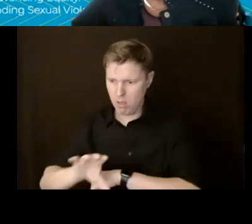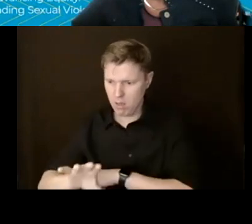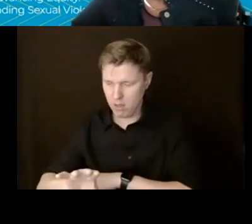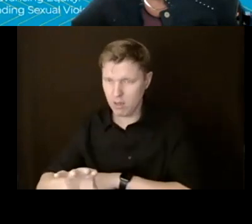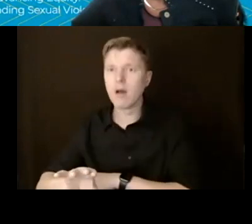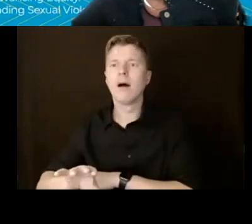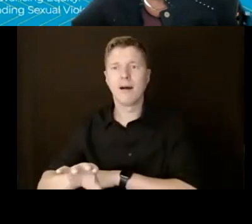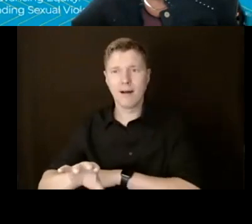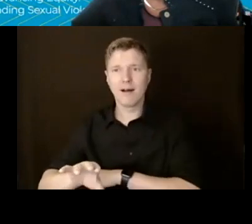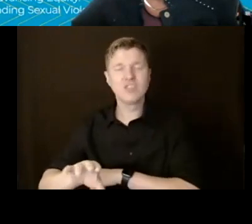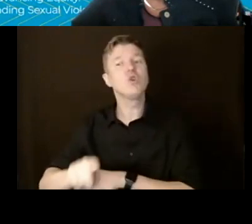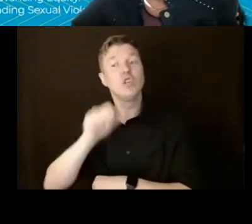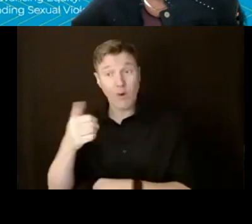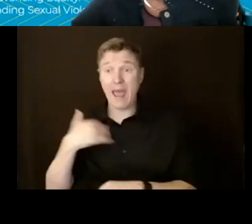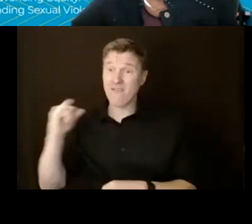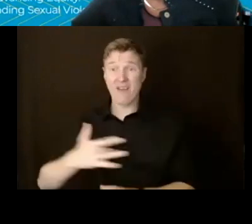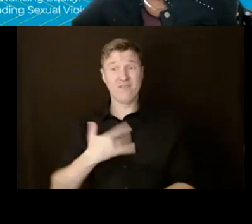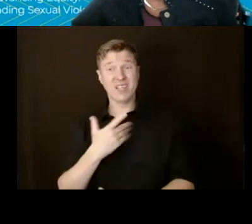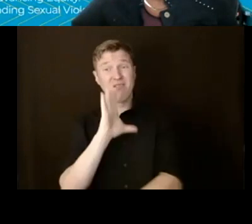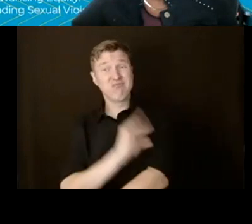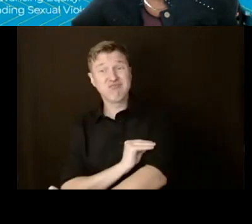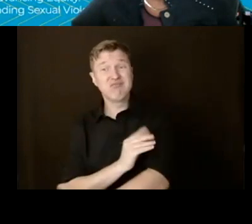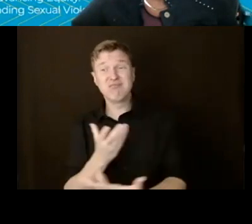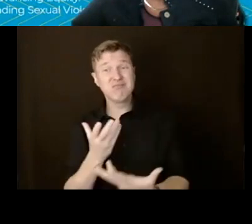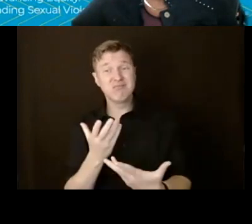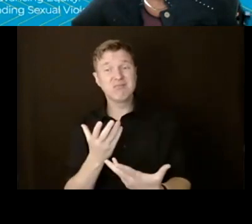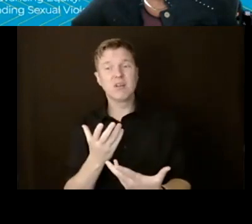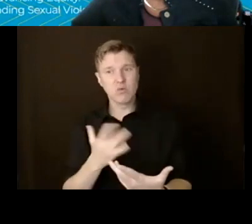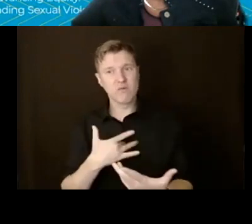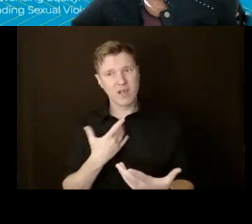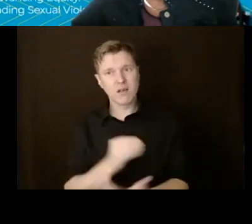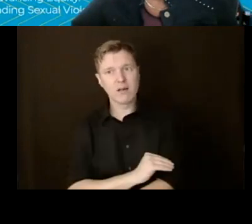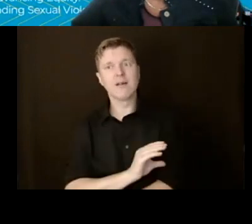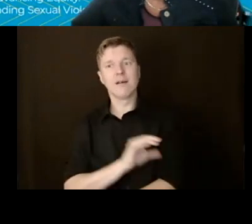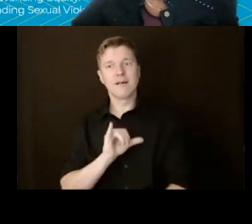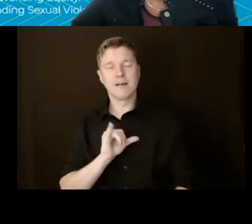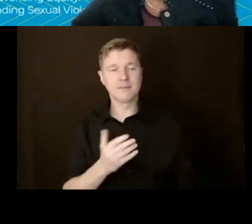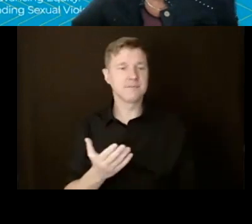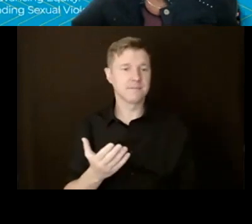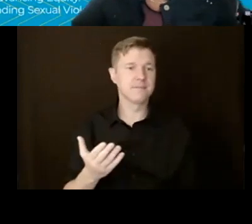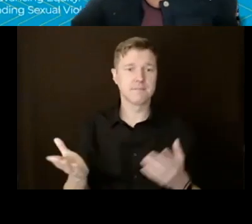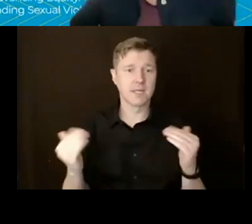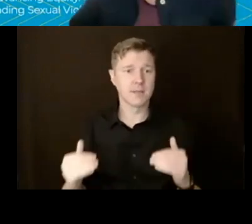we don't feel powerless or in despair or apathy. All right, next slide.